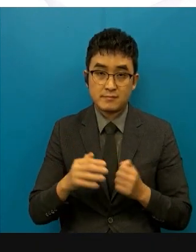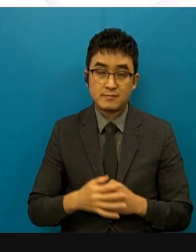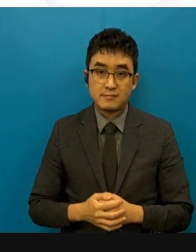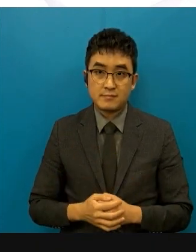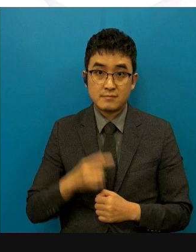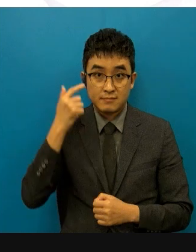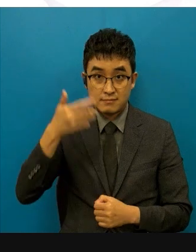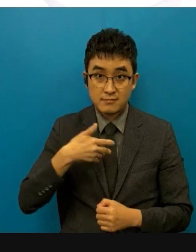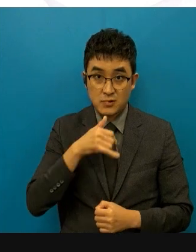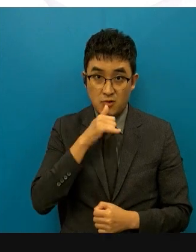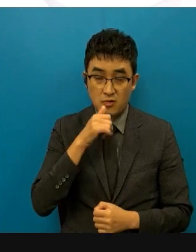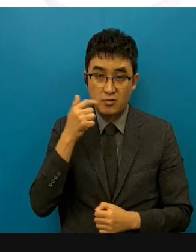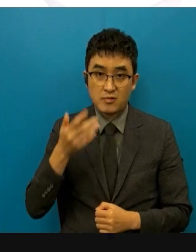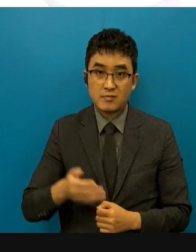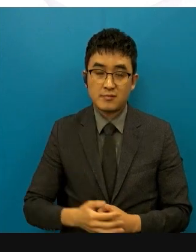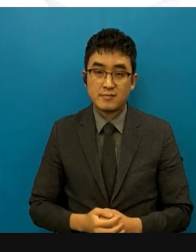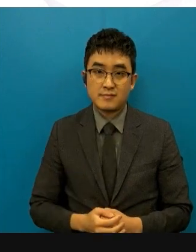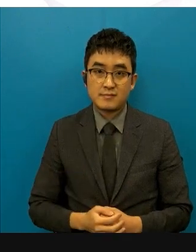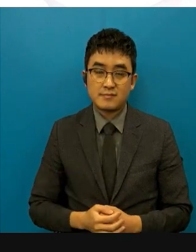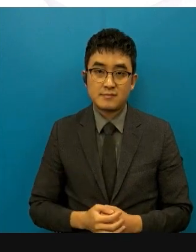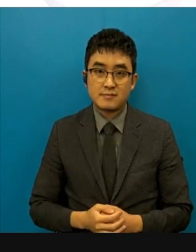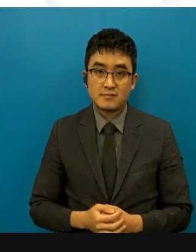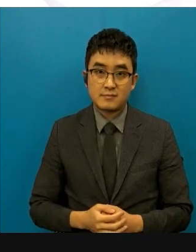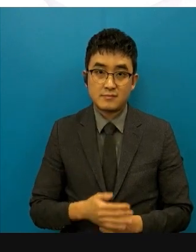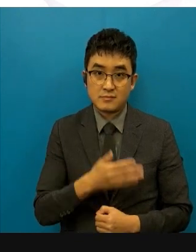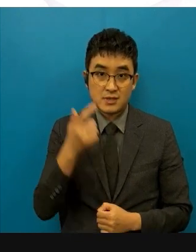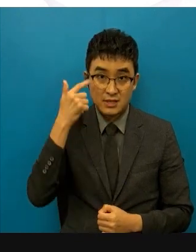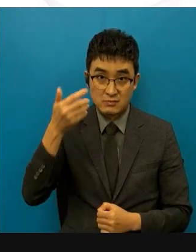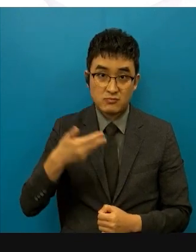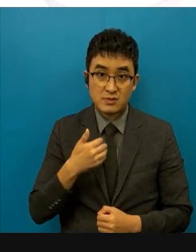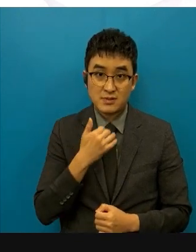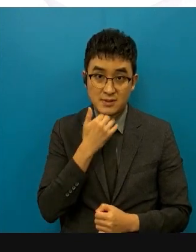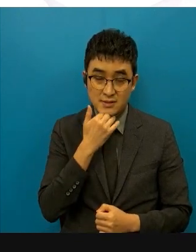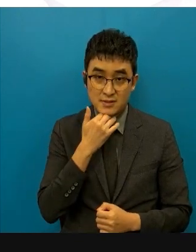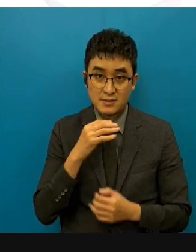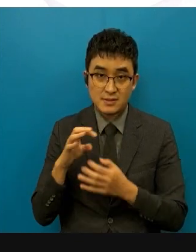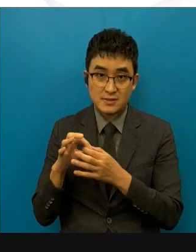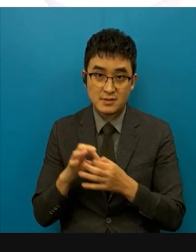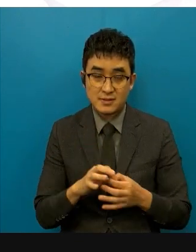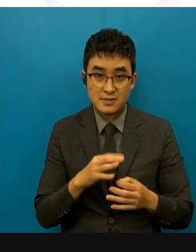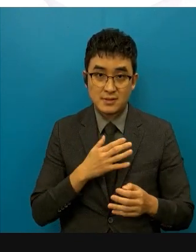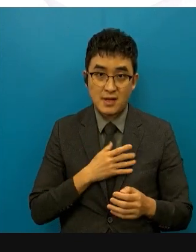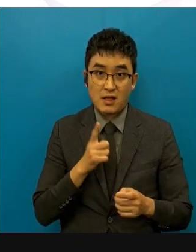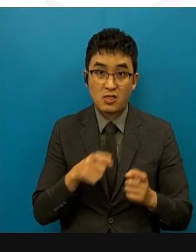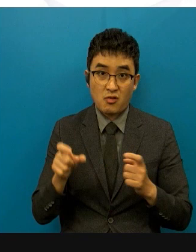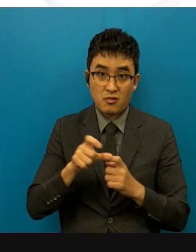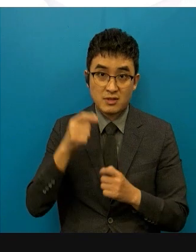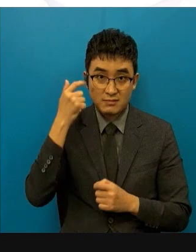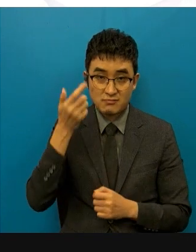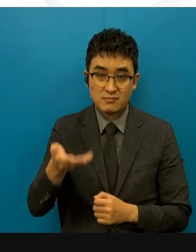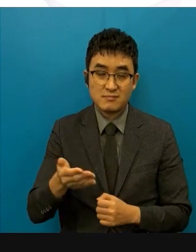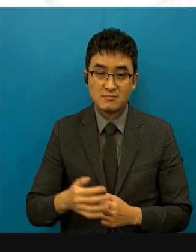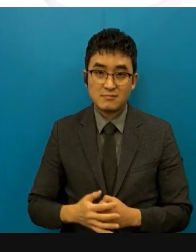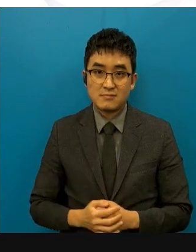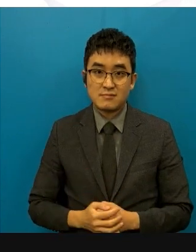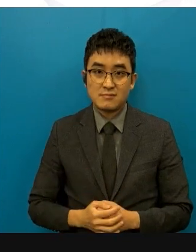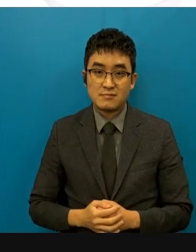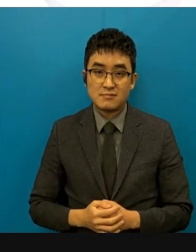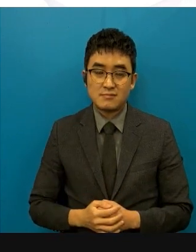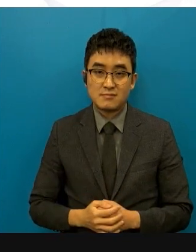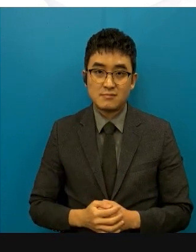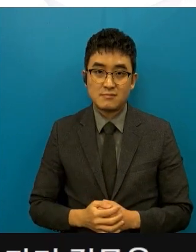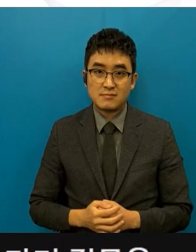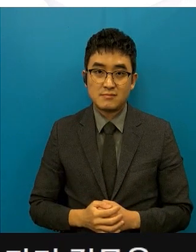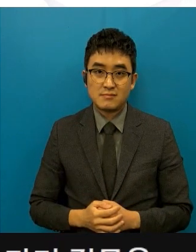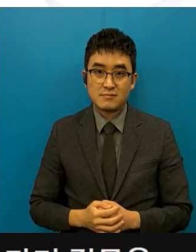While waiting, I would like to ask you, as you know, in the current